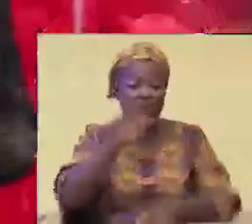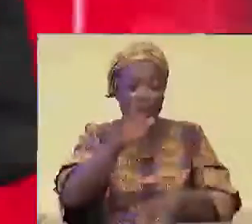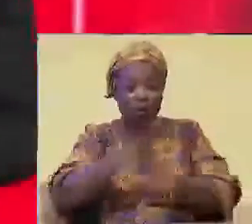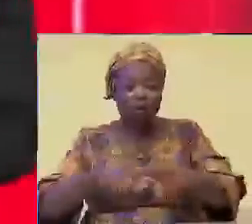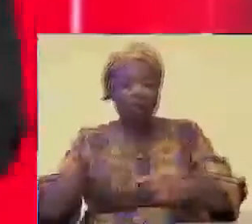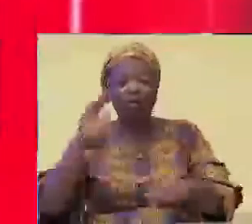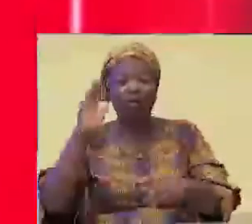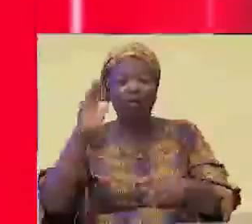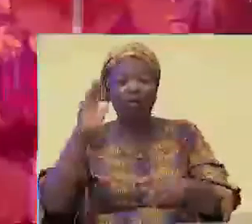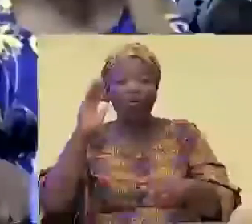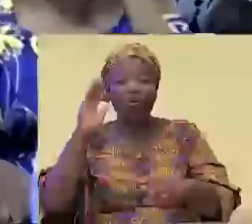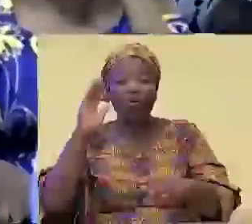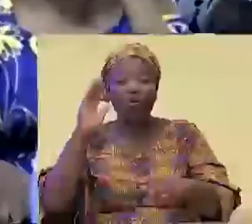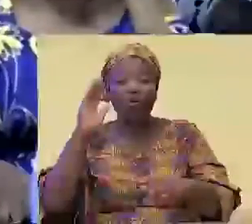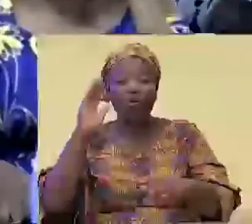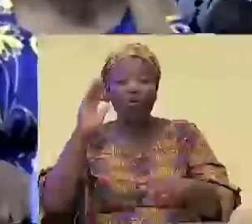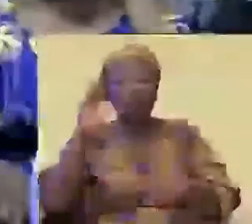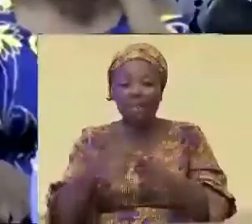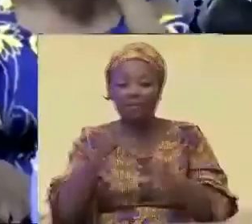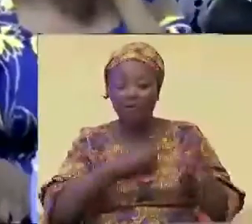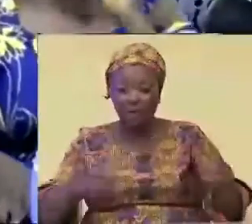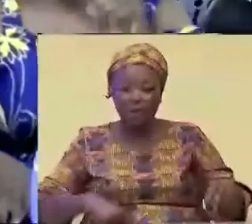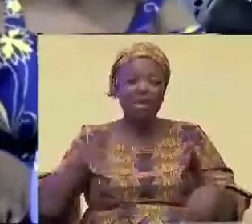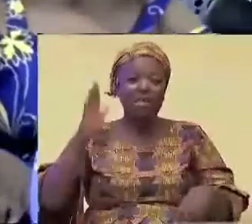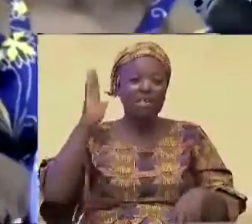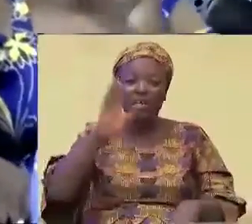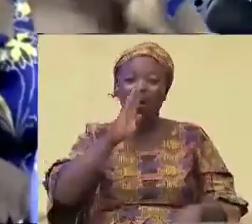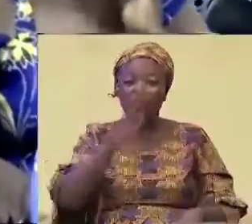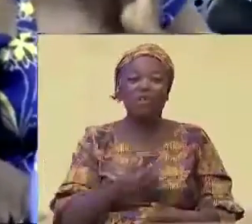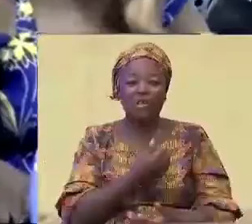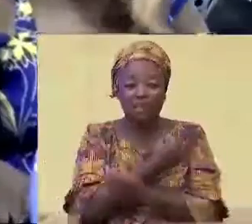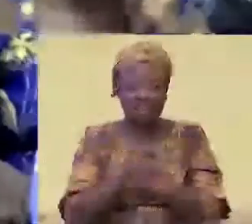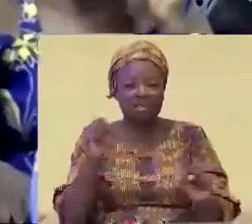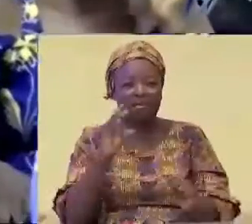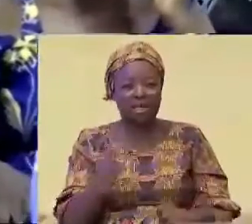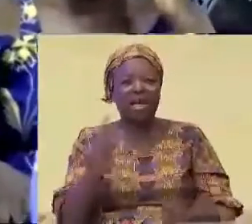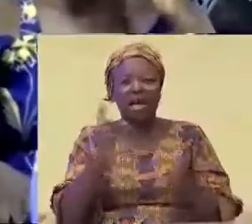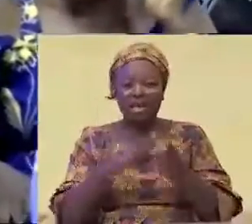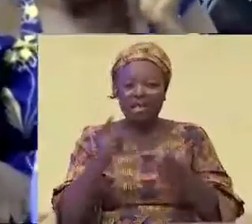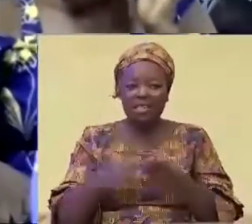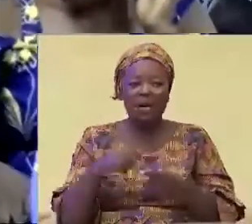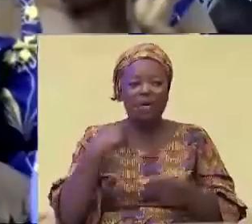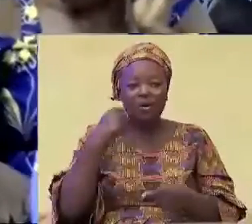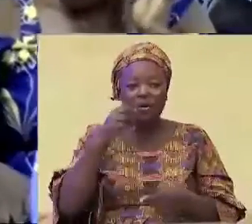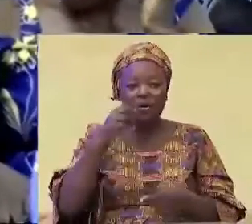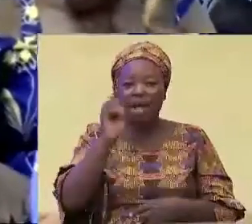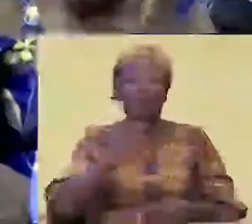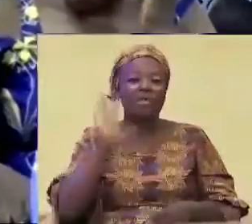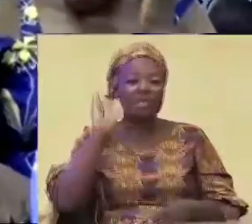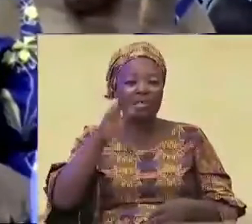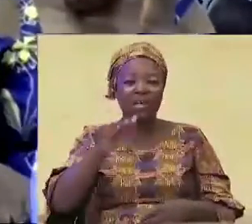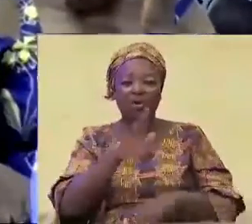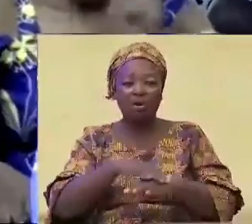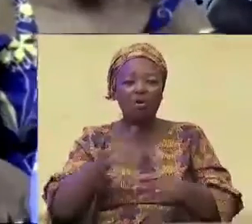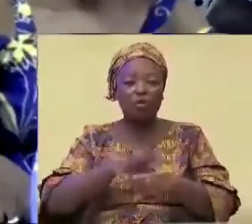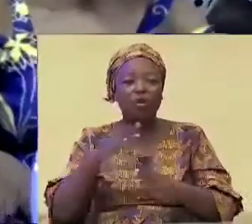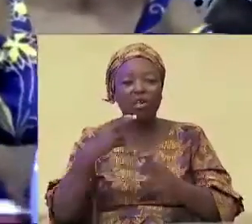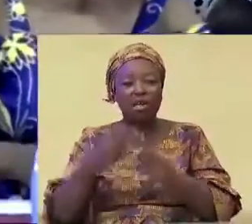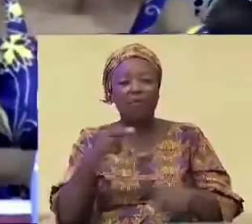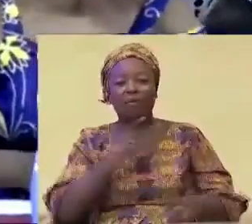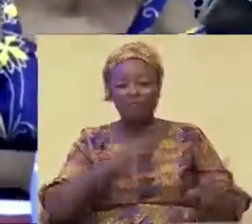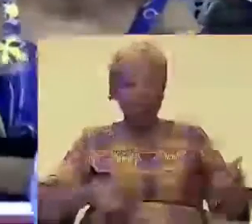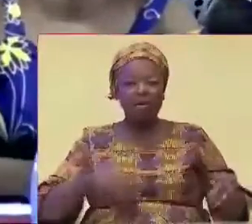call on the name of the Lord shall be saved. Whosoever shall call on the name of the